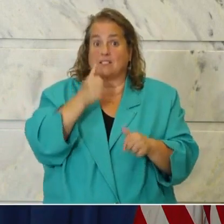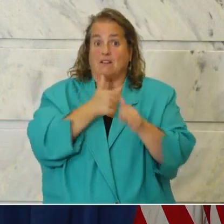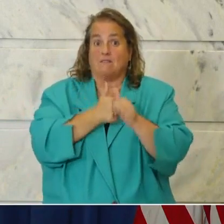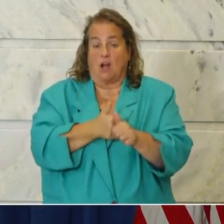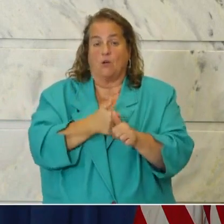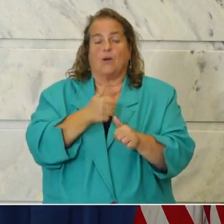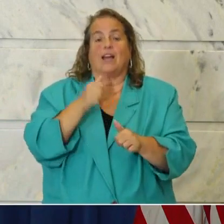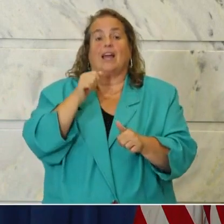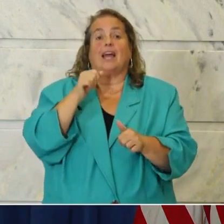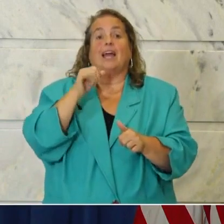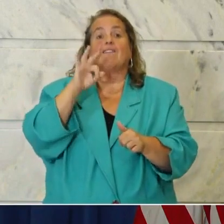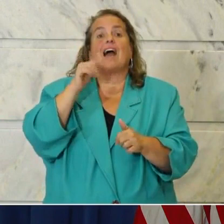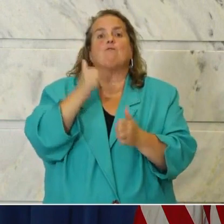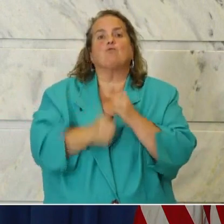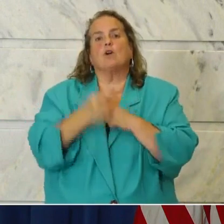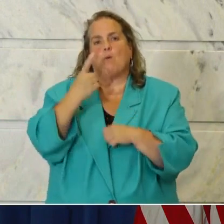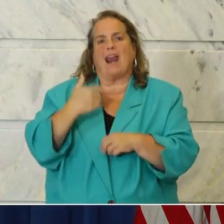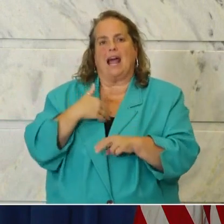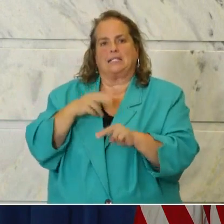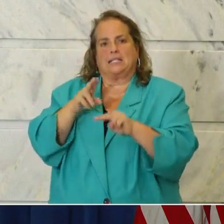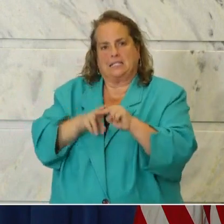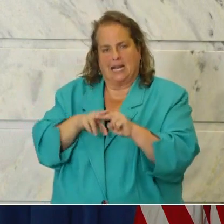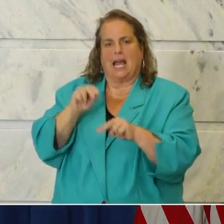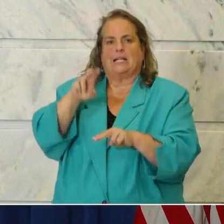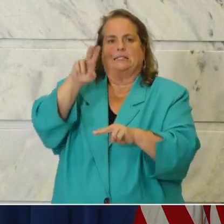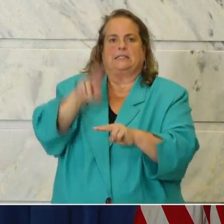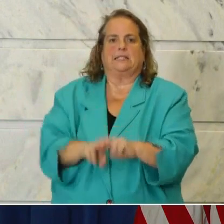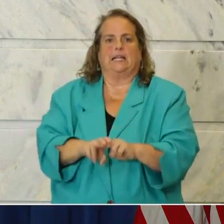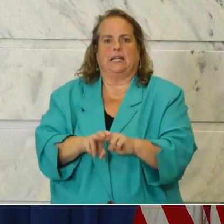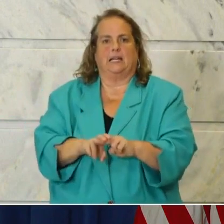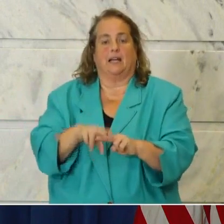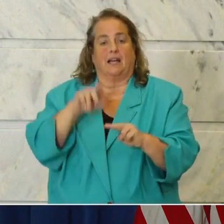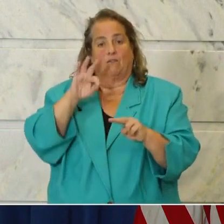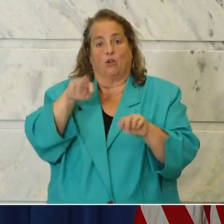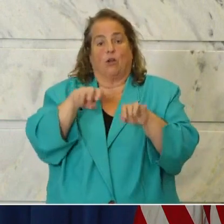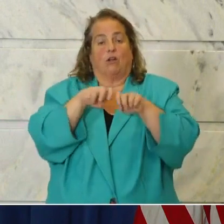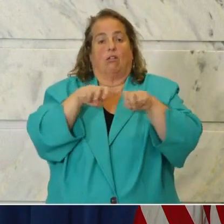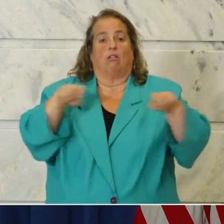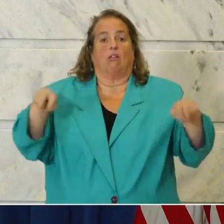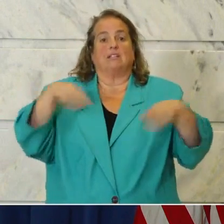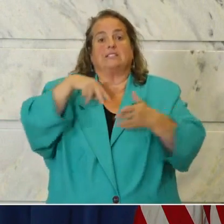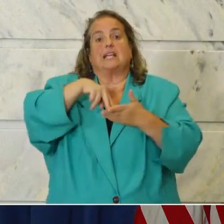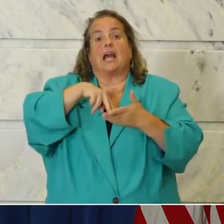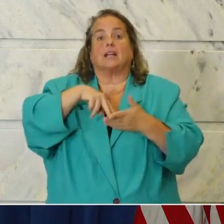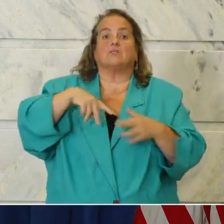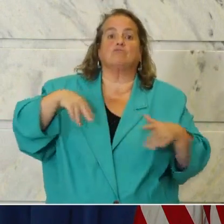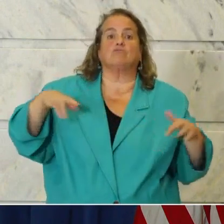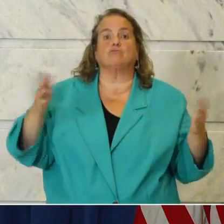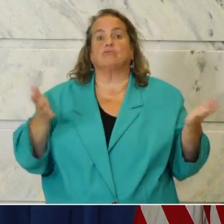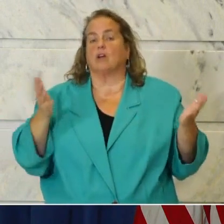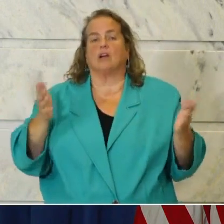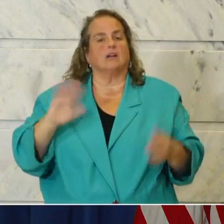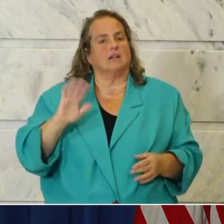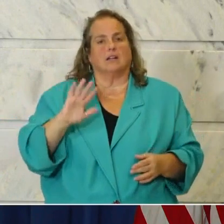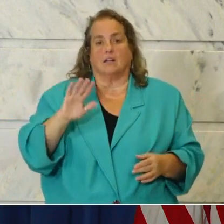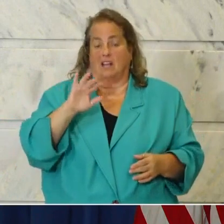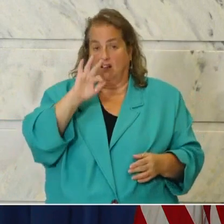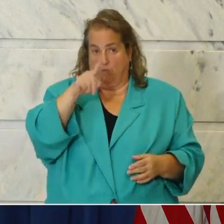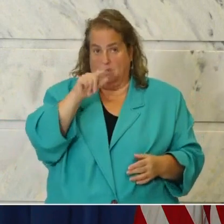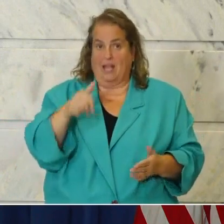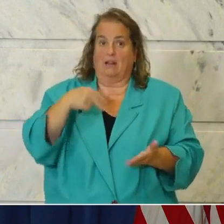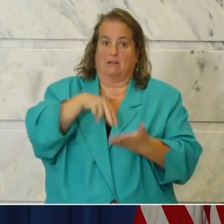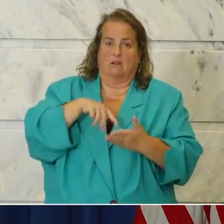everybody has a seat and everybody's sitting in it. Now, no congregating. You're in that seat unless you're going to the bathroom, and then you're